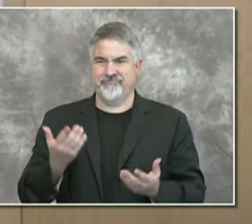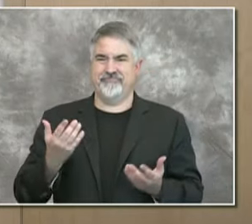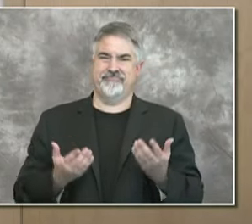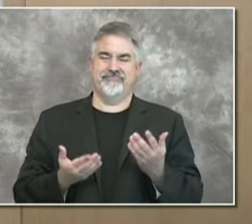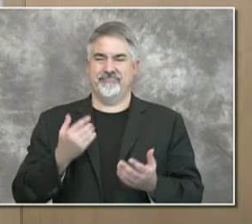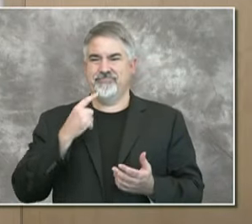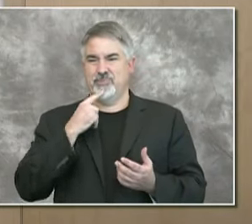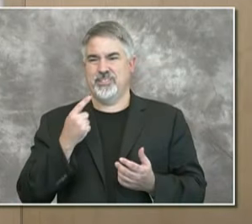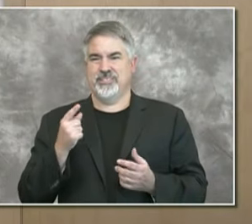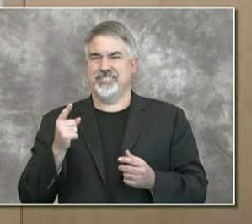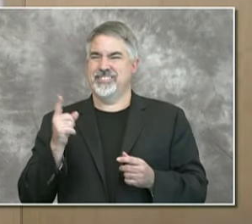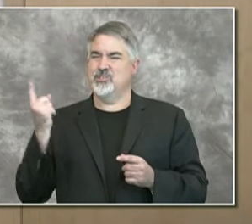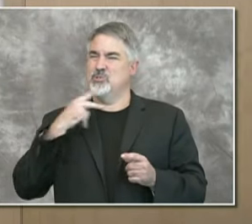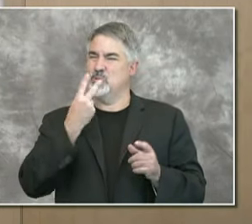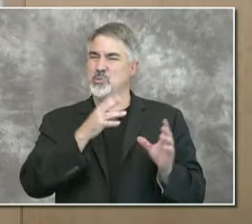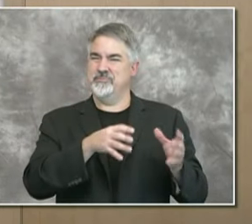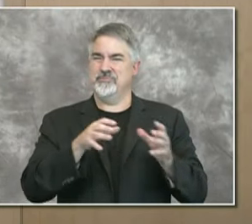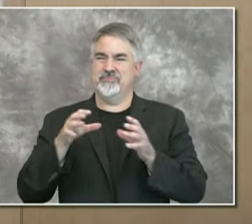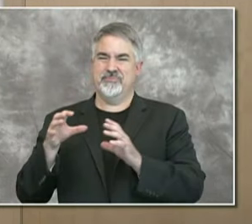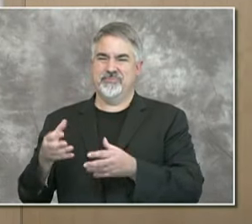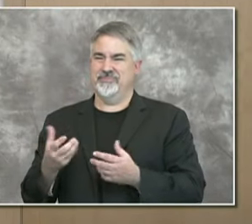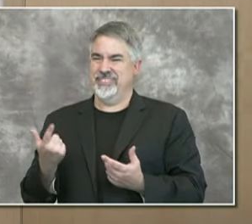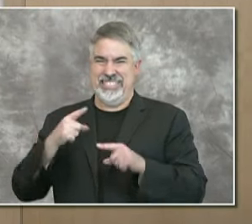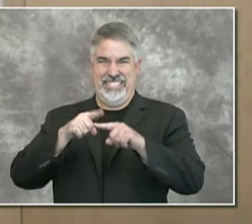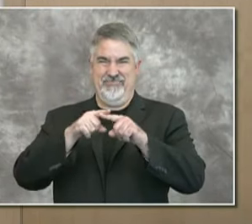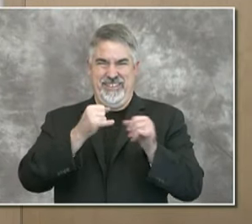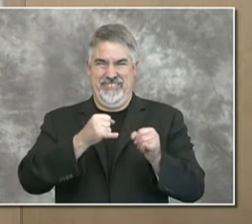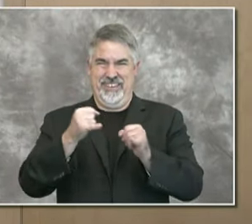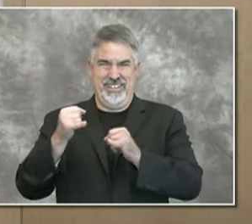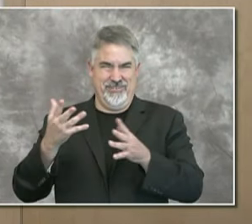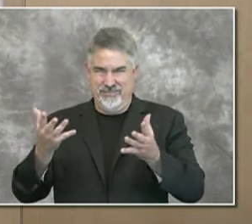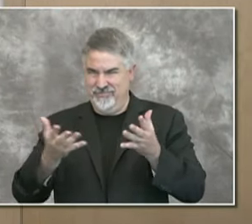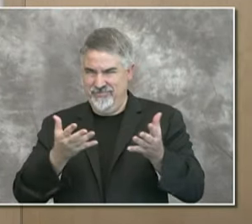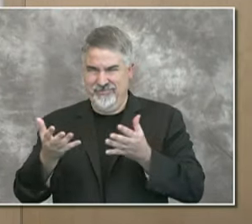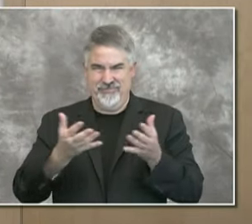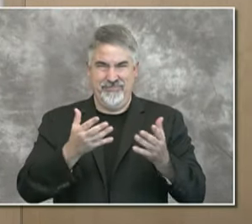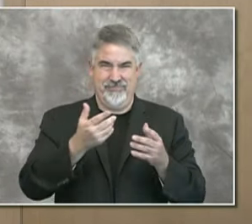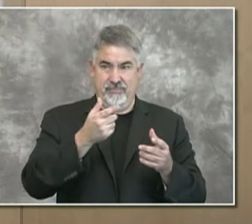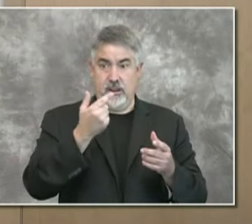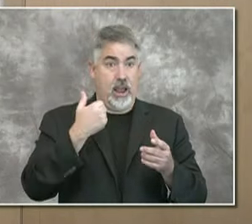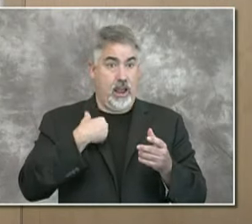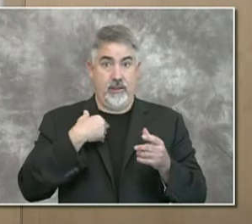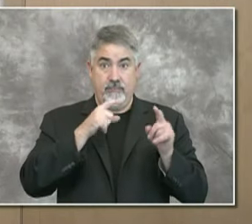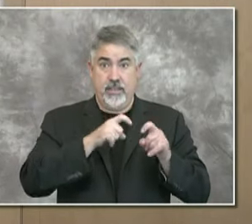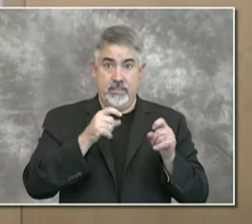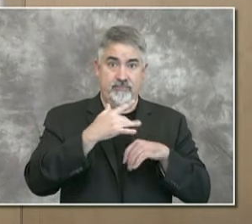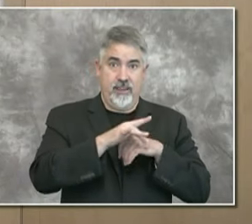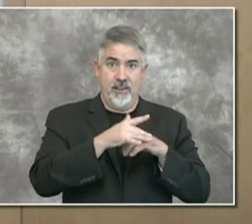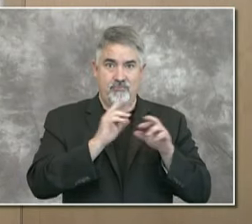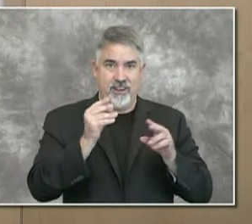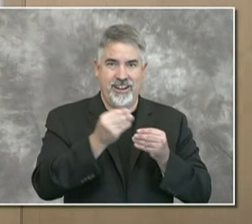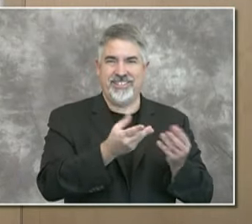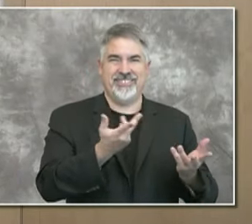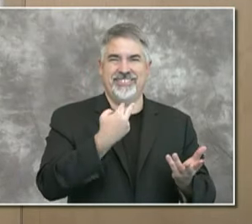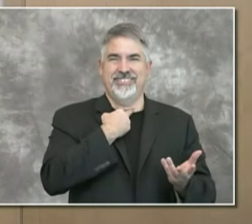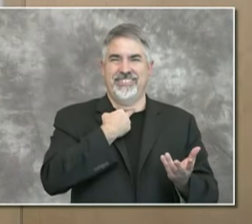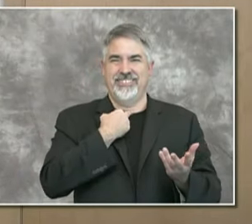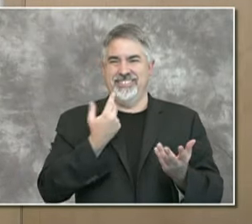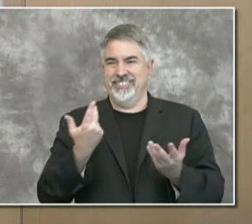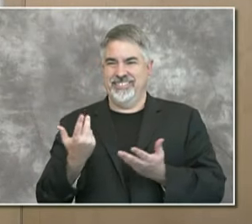two major categories, and it depends upon the testing availability. When it's a test-based solution or